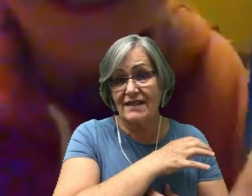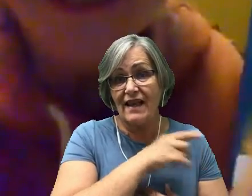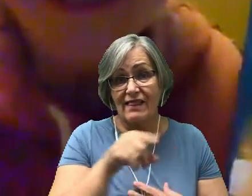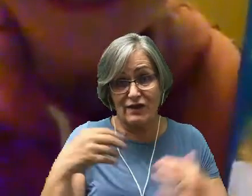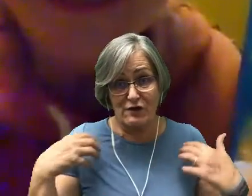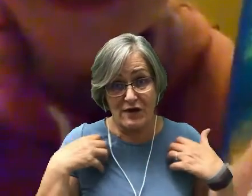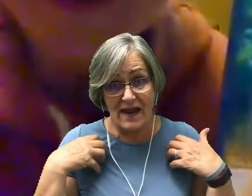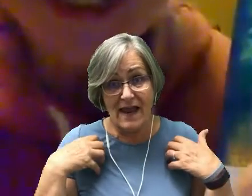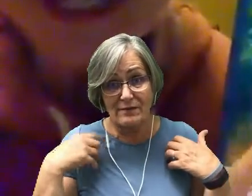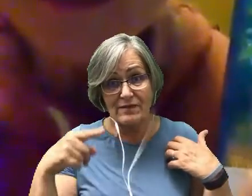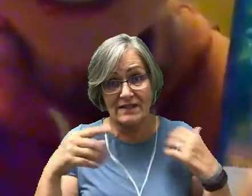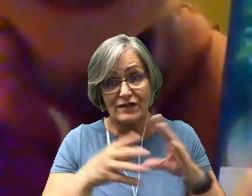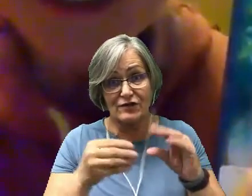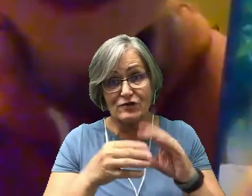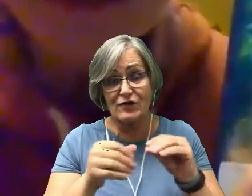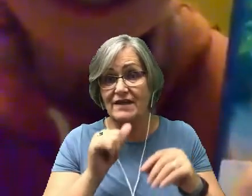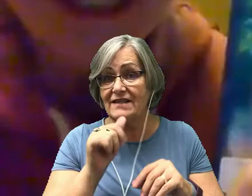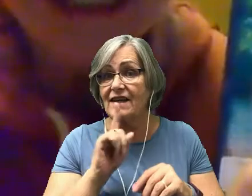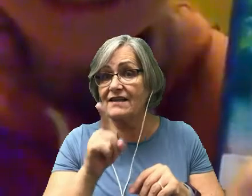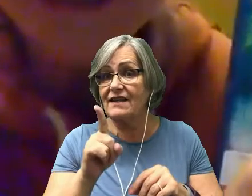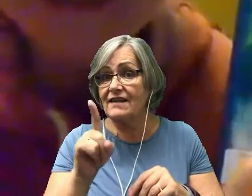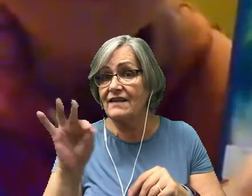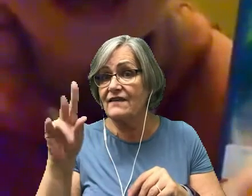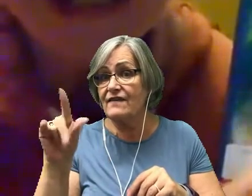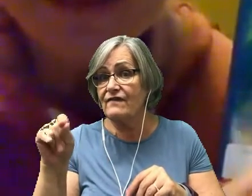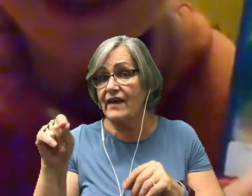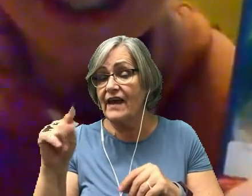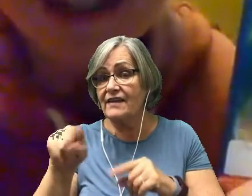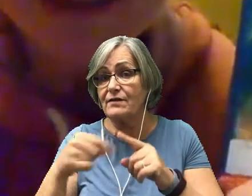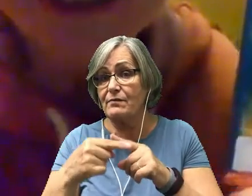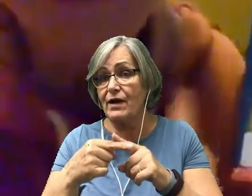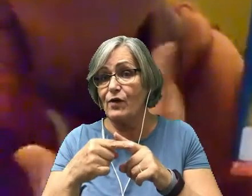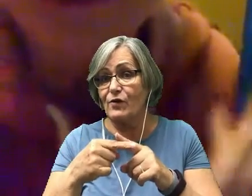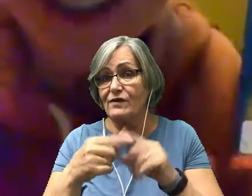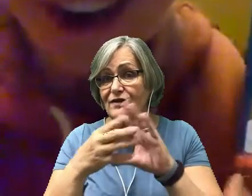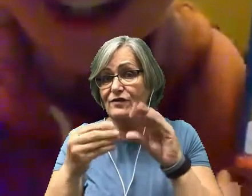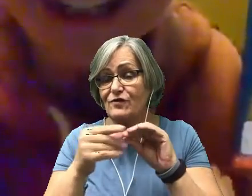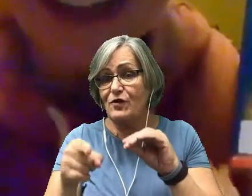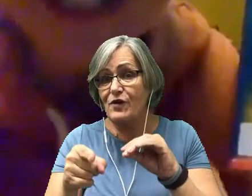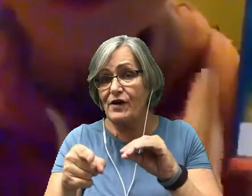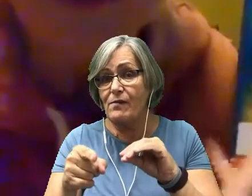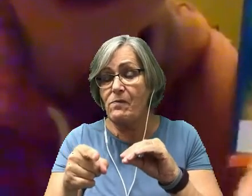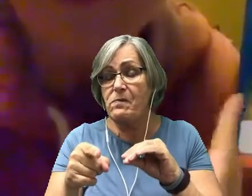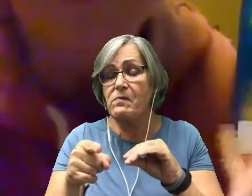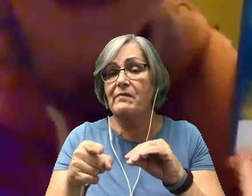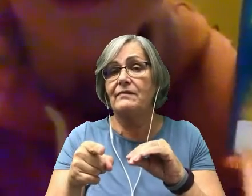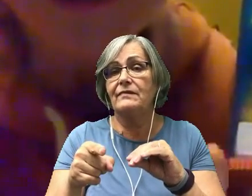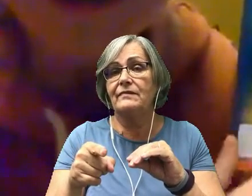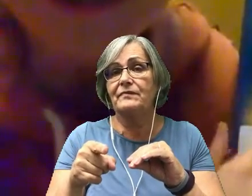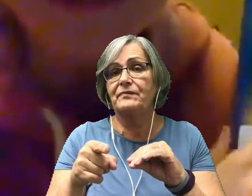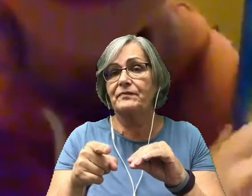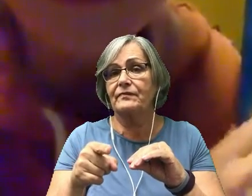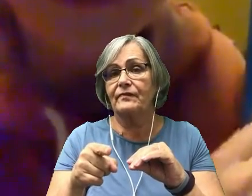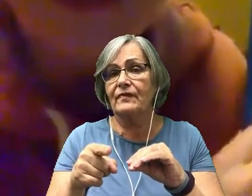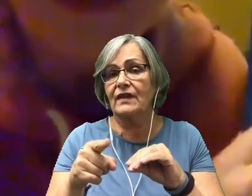right? There's animals in this story, but it's not telling us facts about the animals. The animals are talking, right? So we know that they're